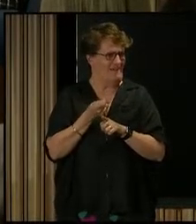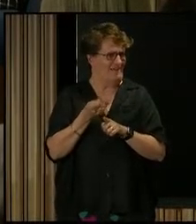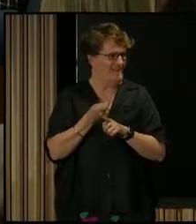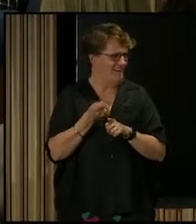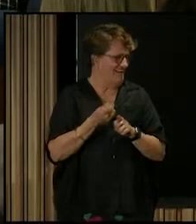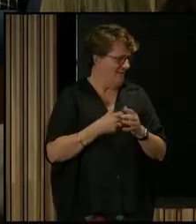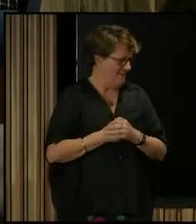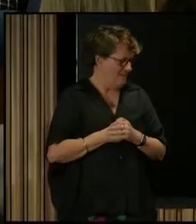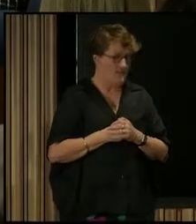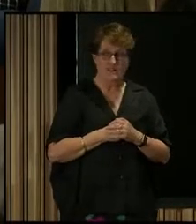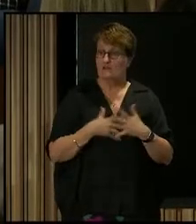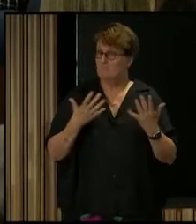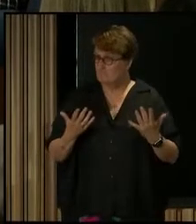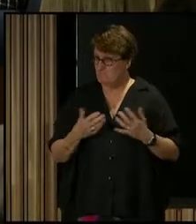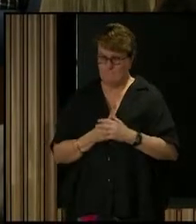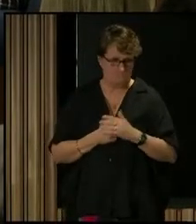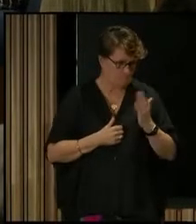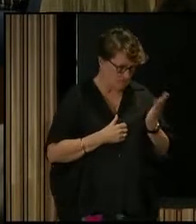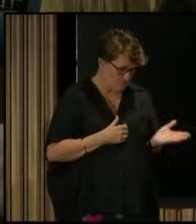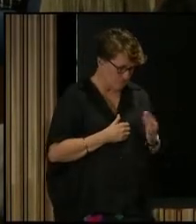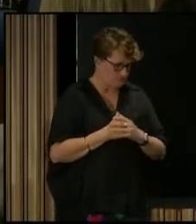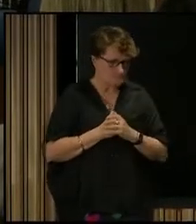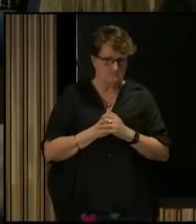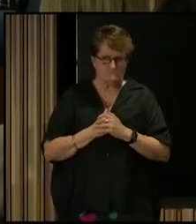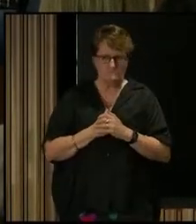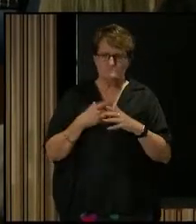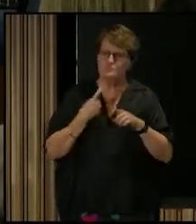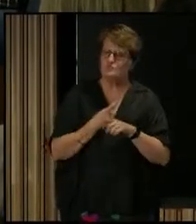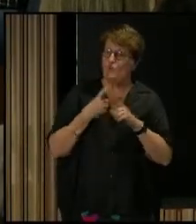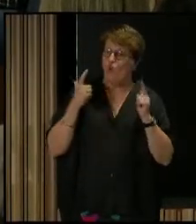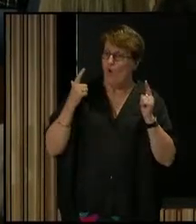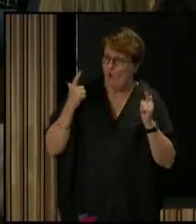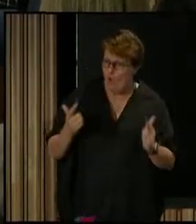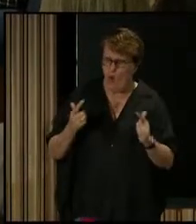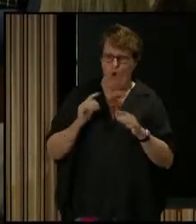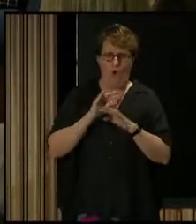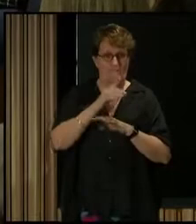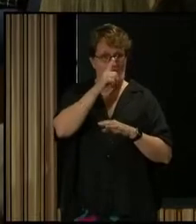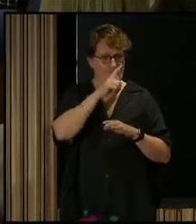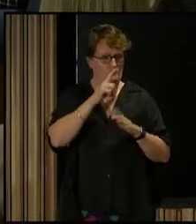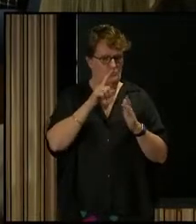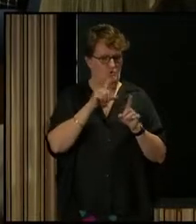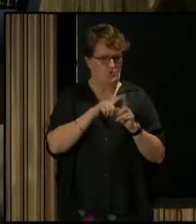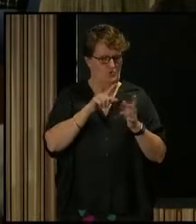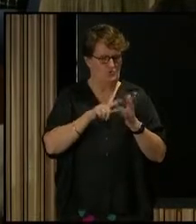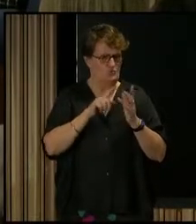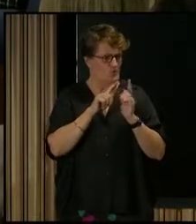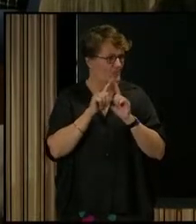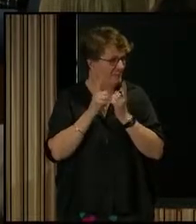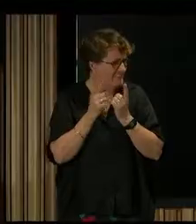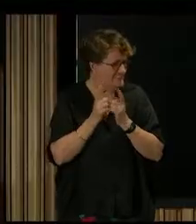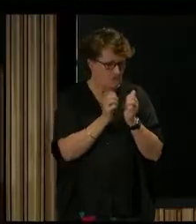You talk a lot about people doing things together, and we talk a lot about collaboration